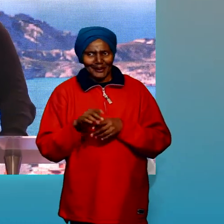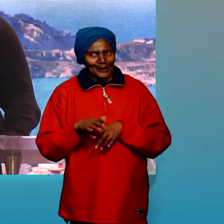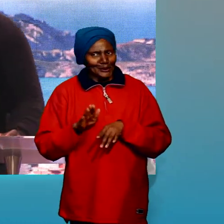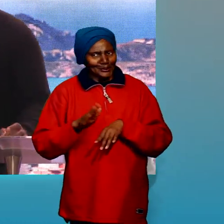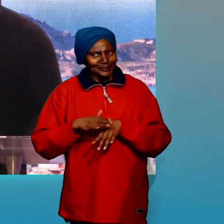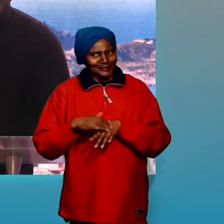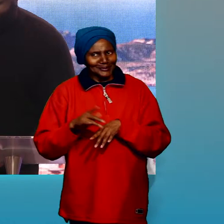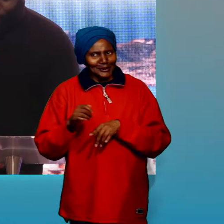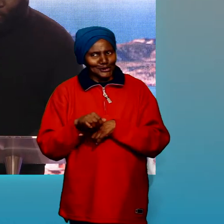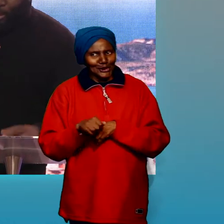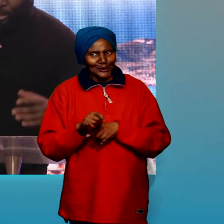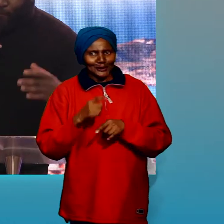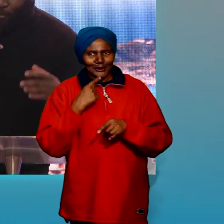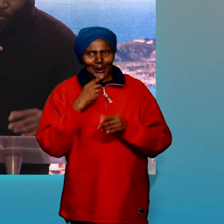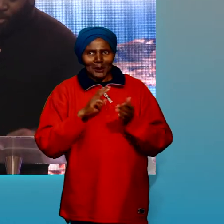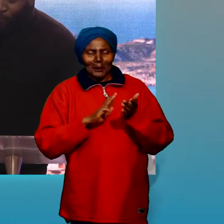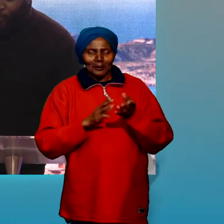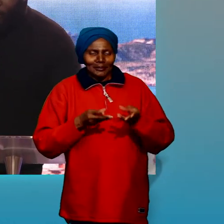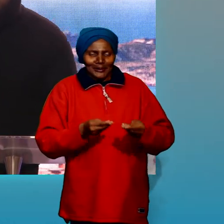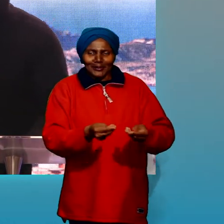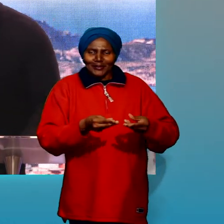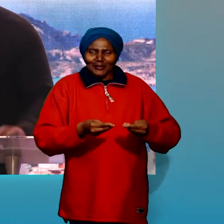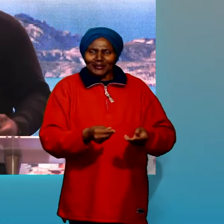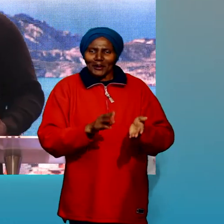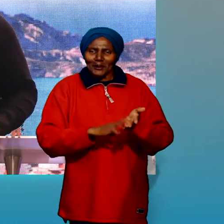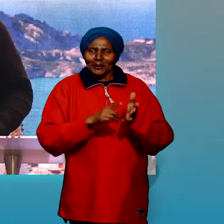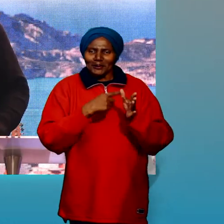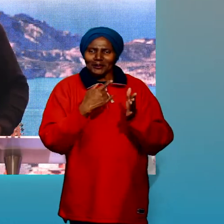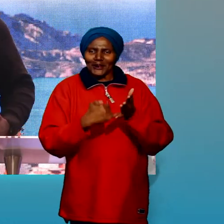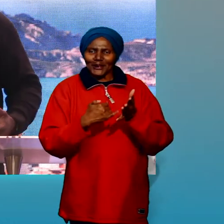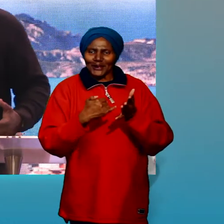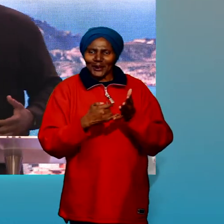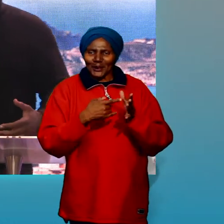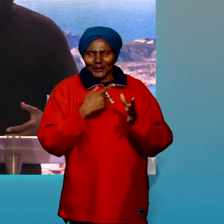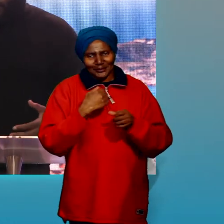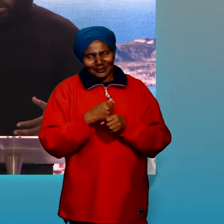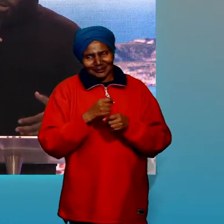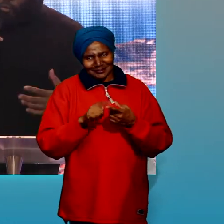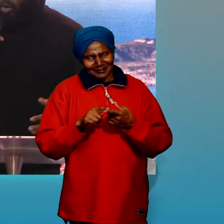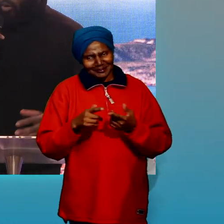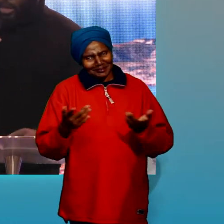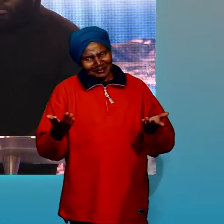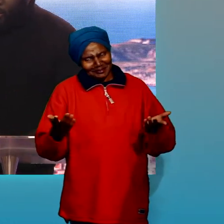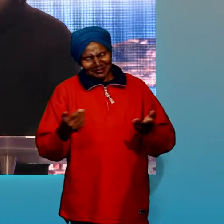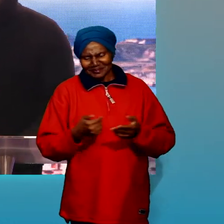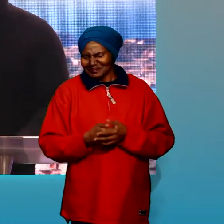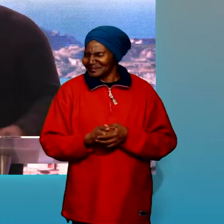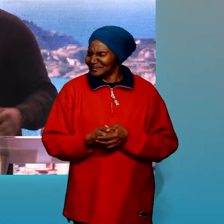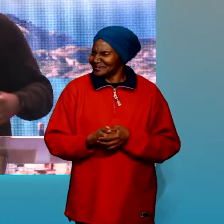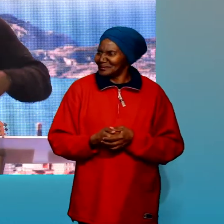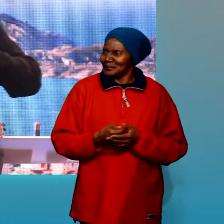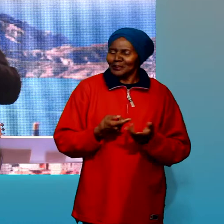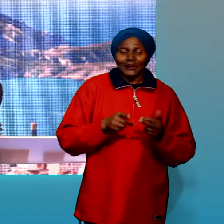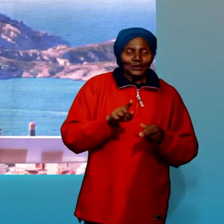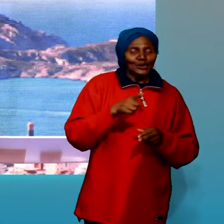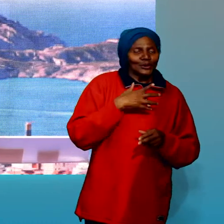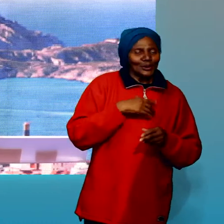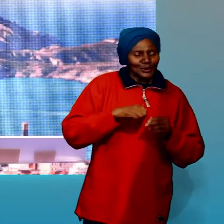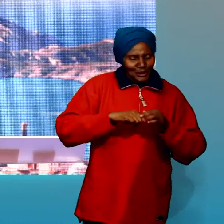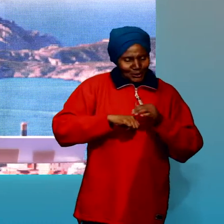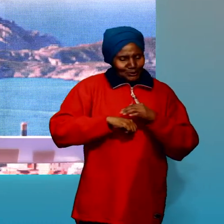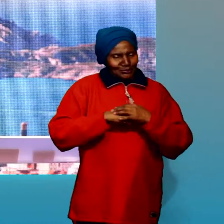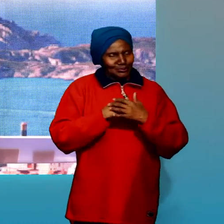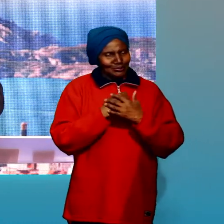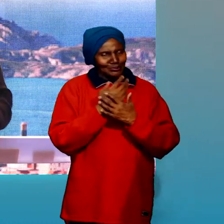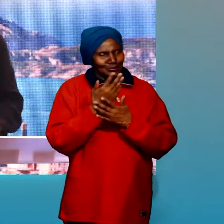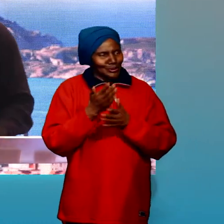it doesn't. But I do want to encourage you, if you are thinking to yourself, you know, I would love to grow in missions, in the sharing of the